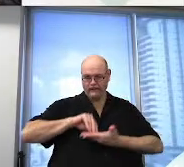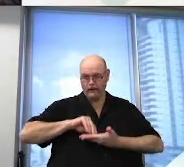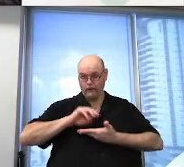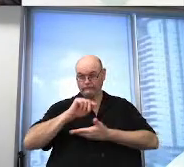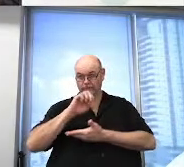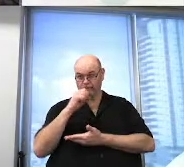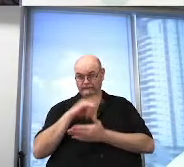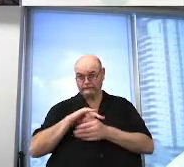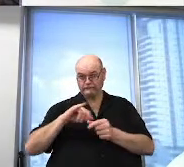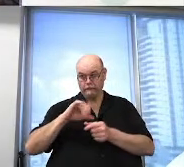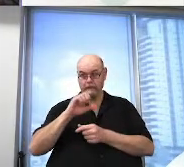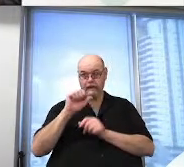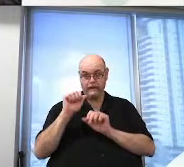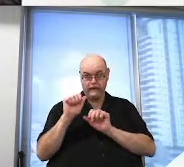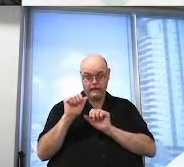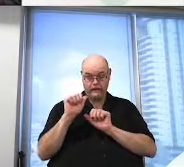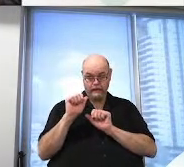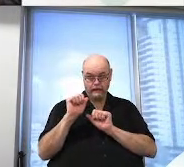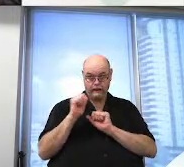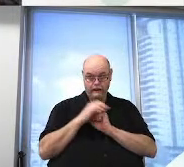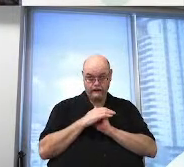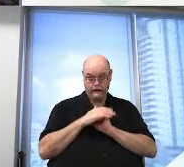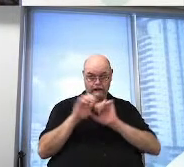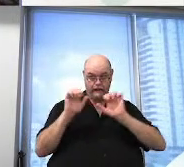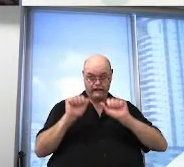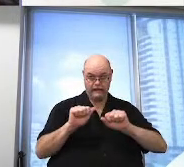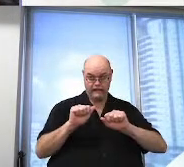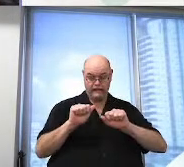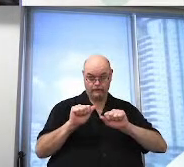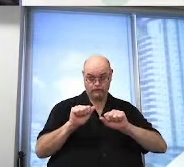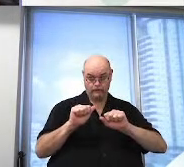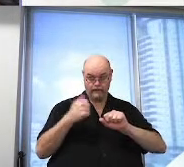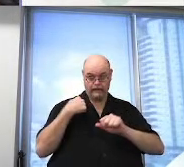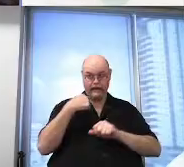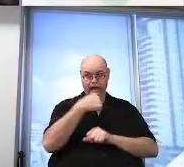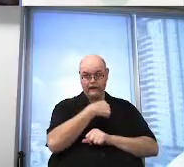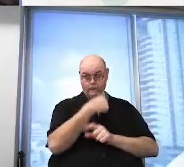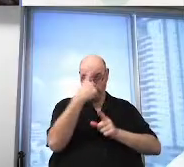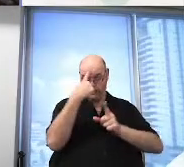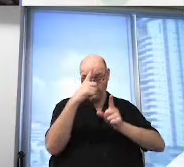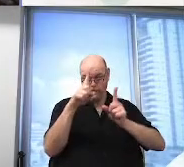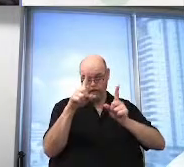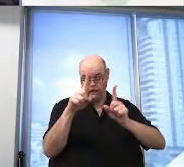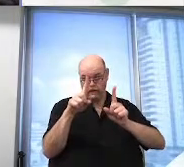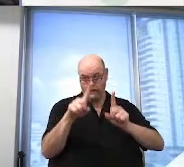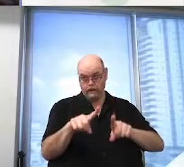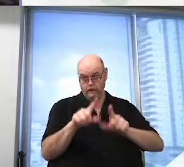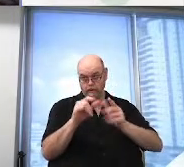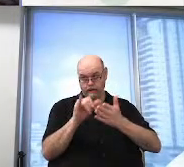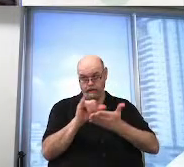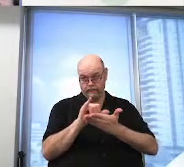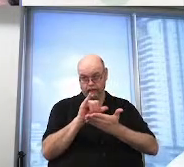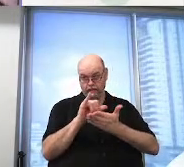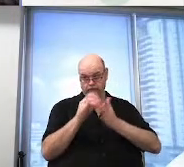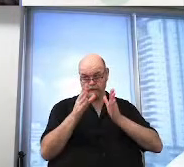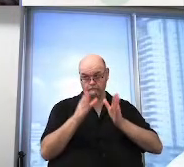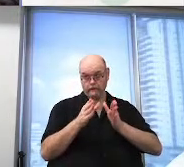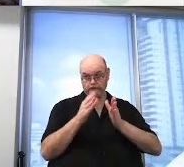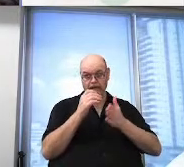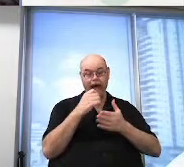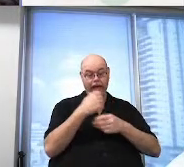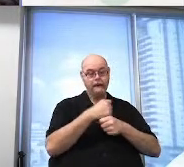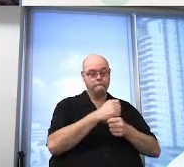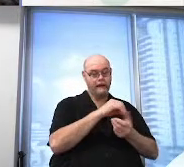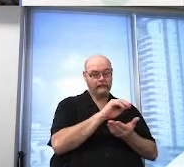Oh. Right. Does that work for you? Go ahead, please. Could we agree